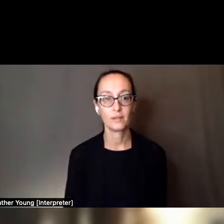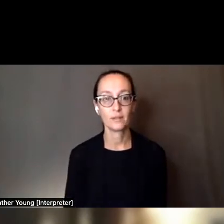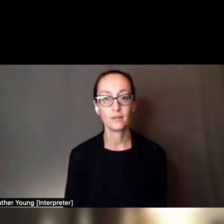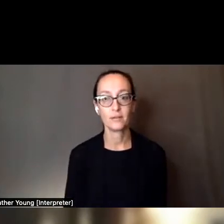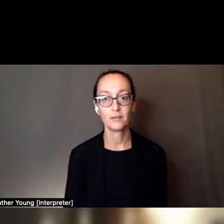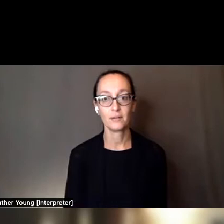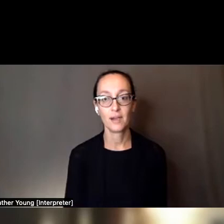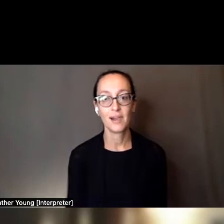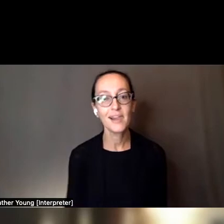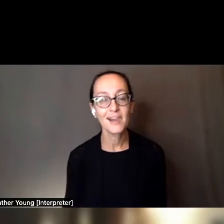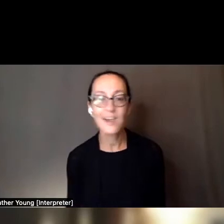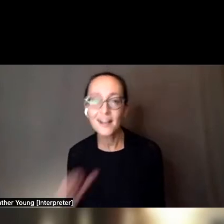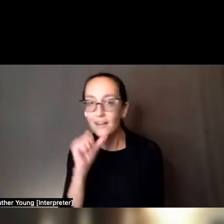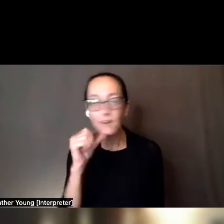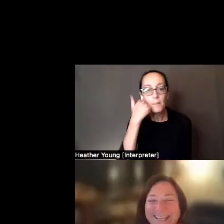Don't be shy.